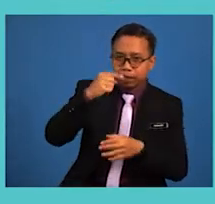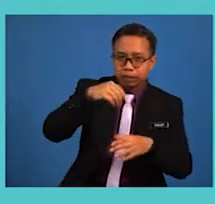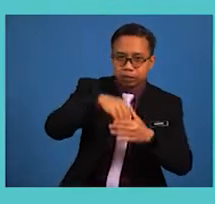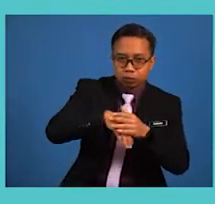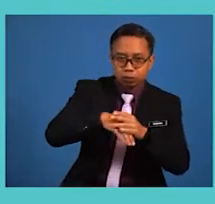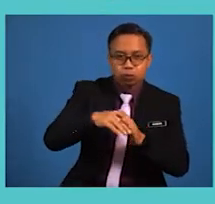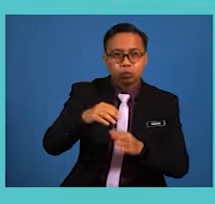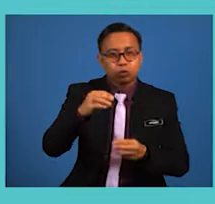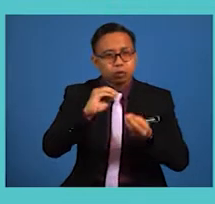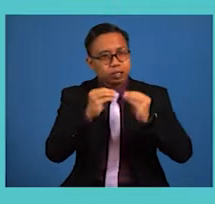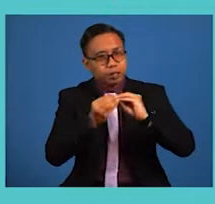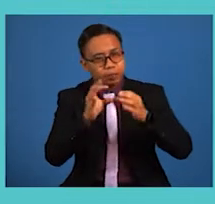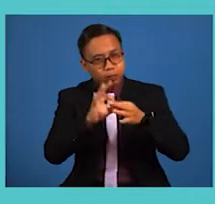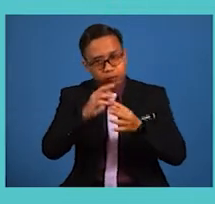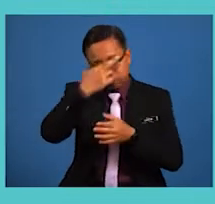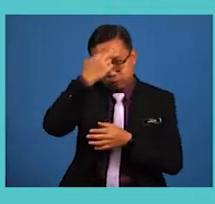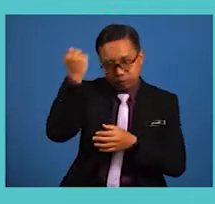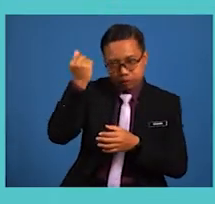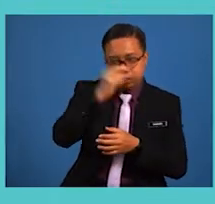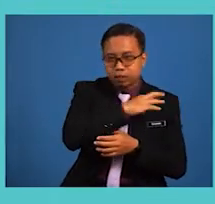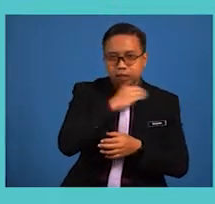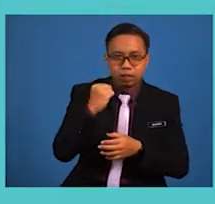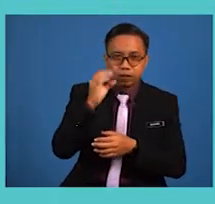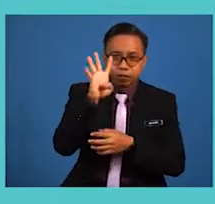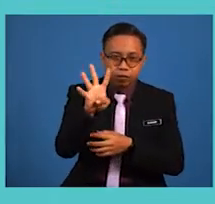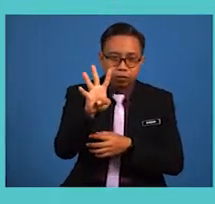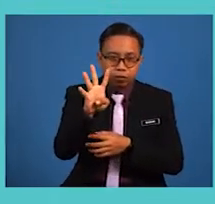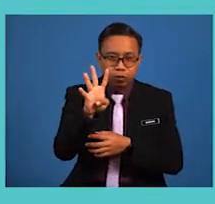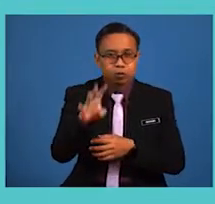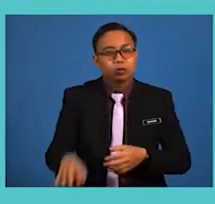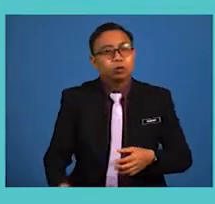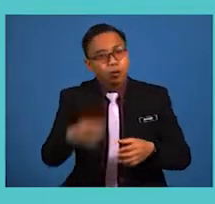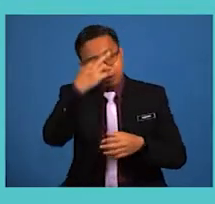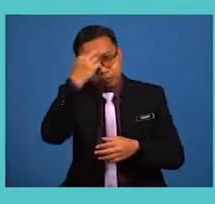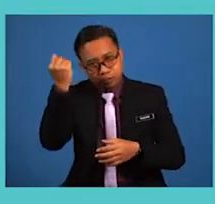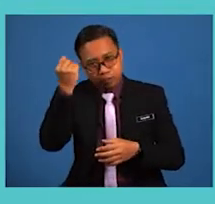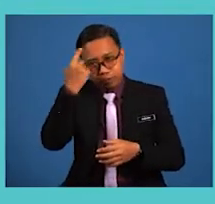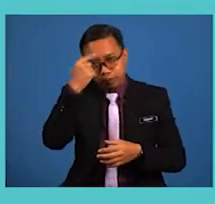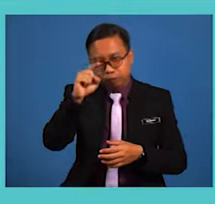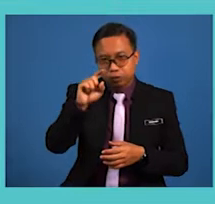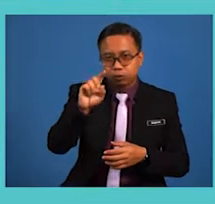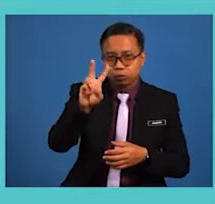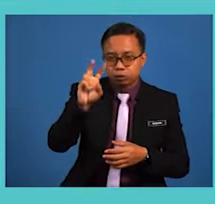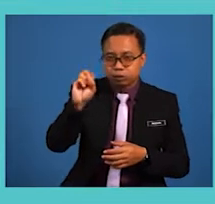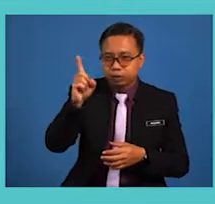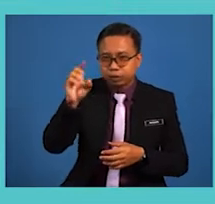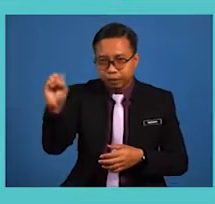in terms of number of reasons, and 4 is the number of reasons for